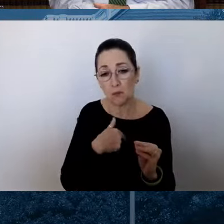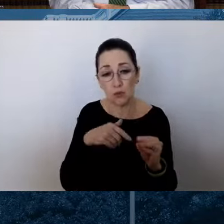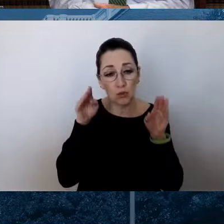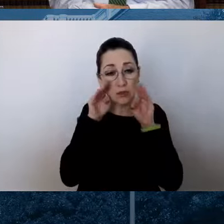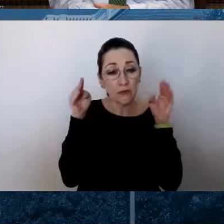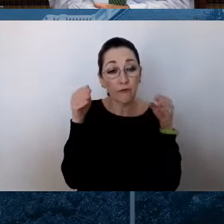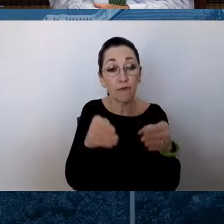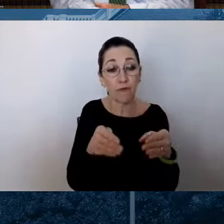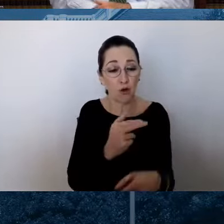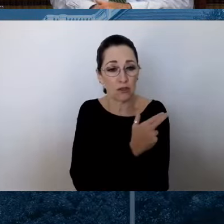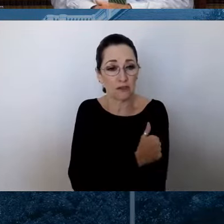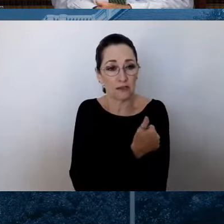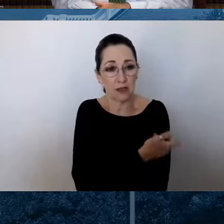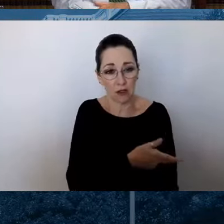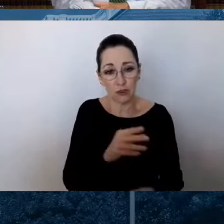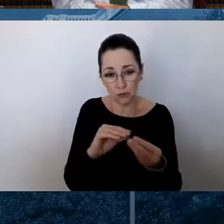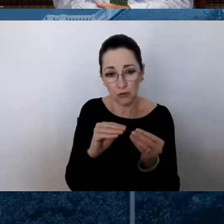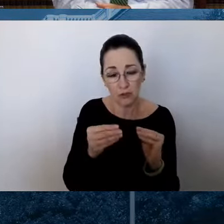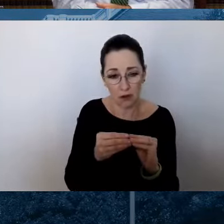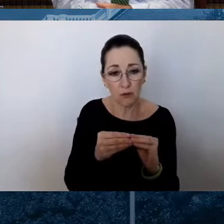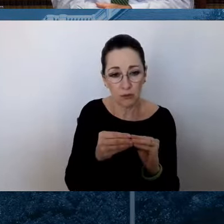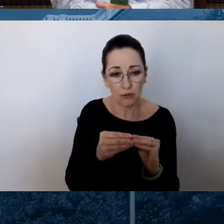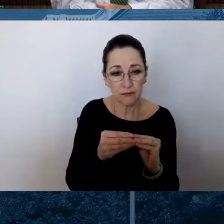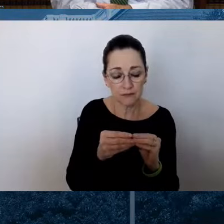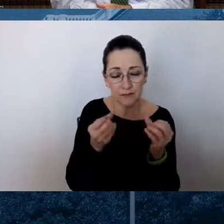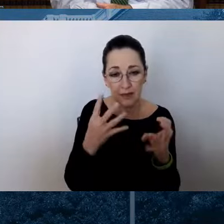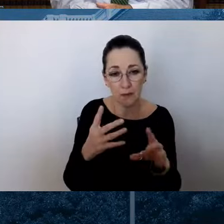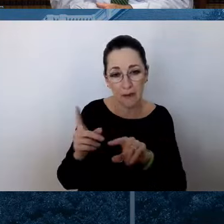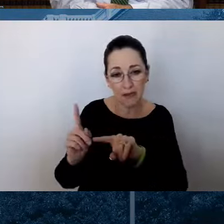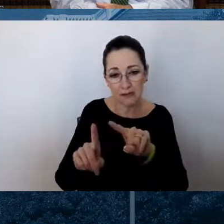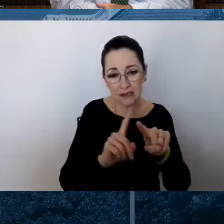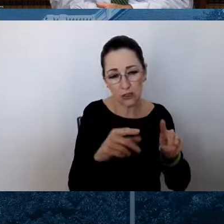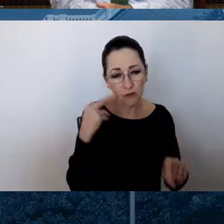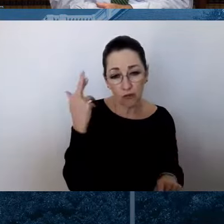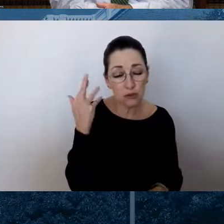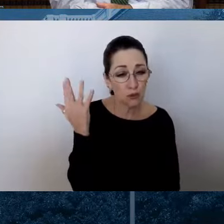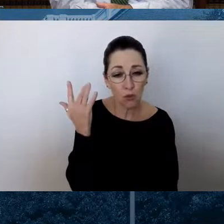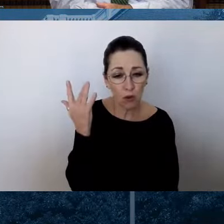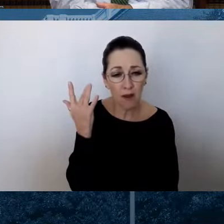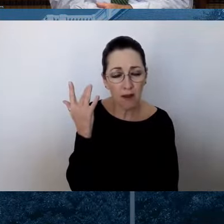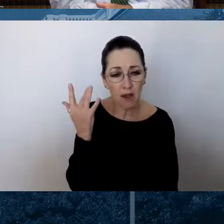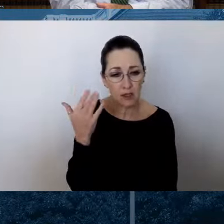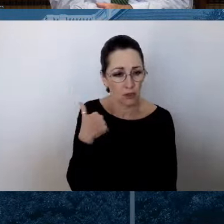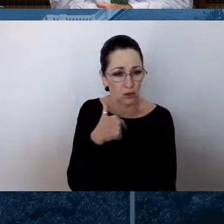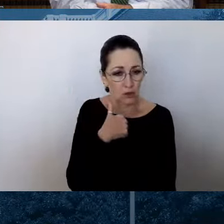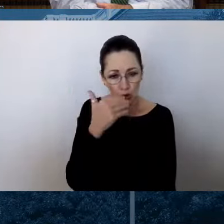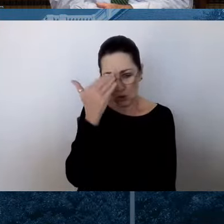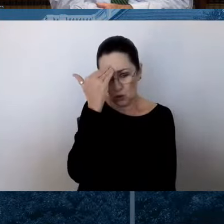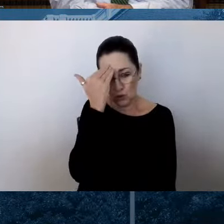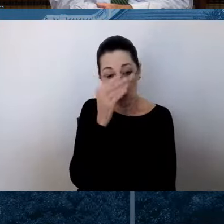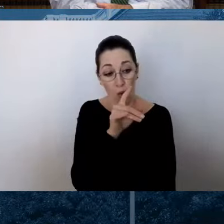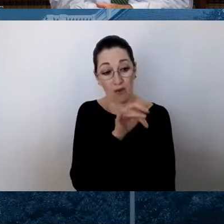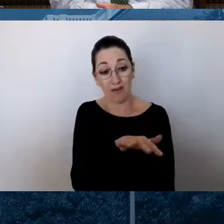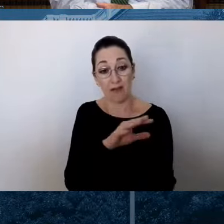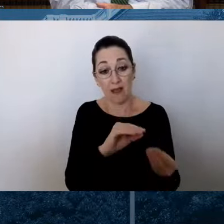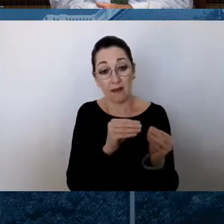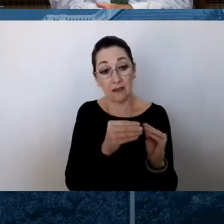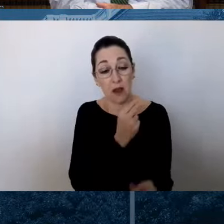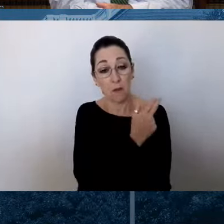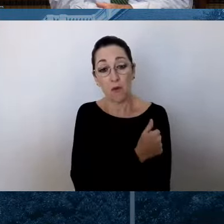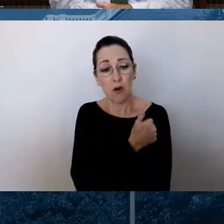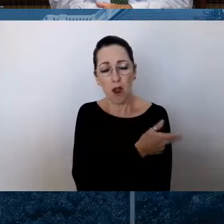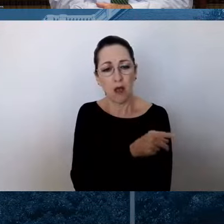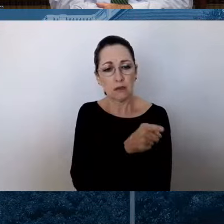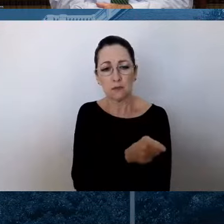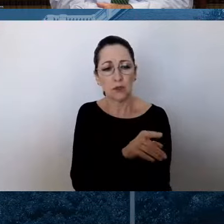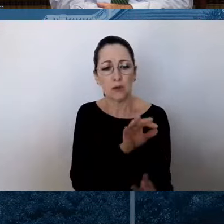is the hospitalization number for lots of different reasons. Number one, we know it's not a function of testing rates because these are